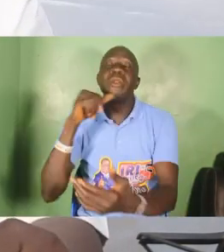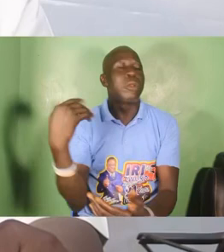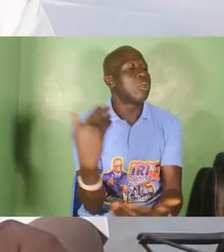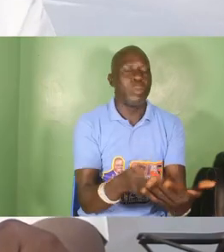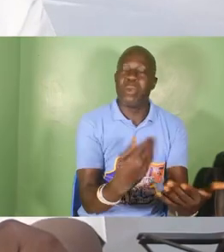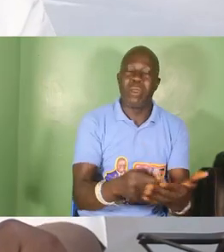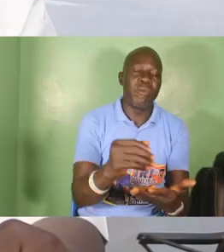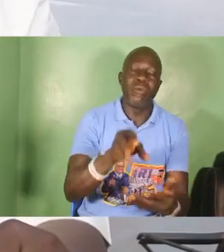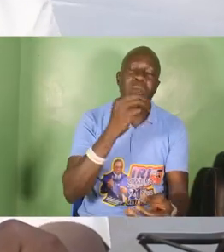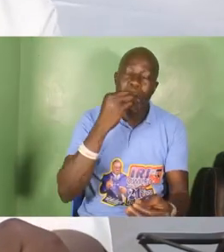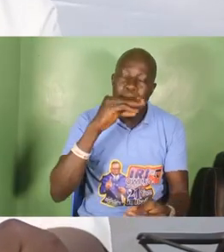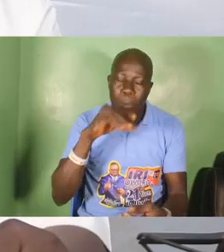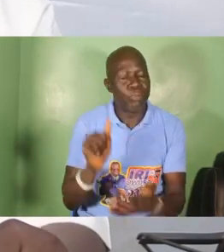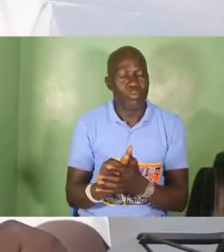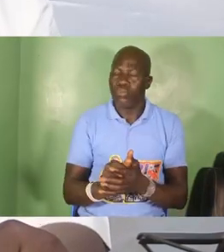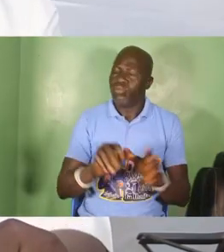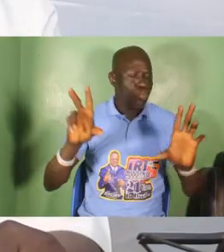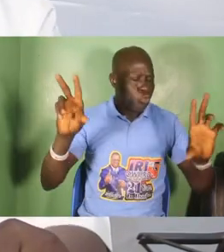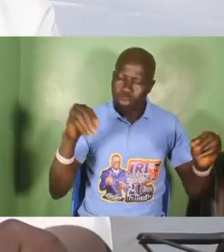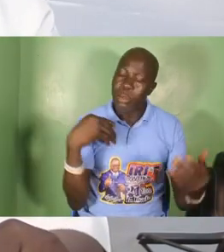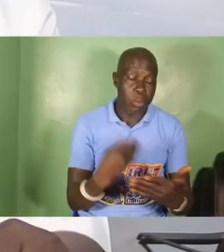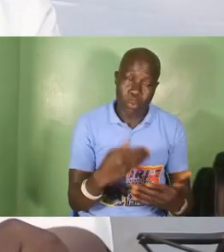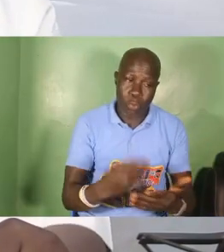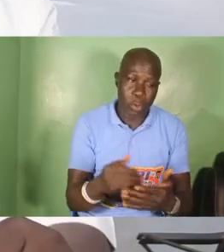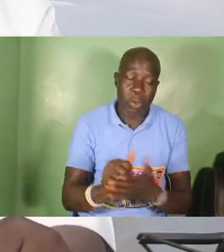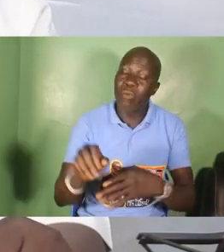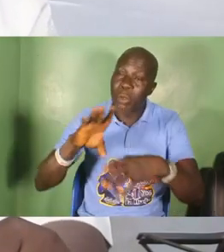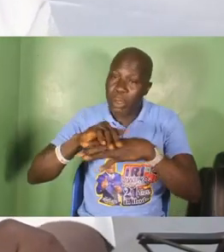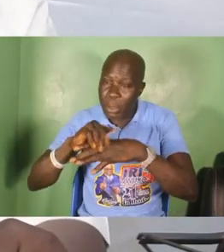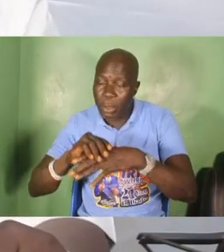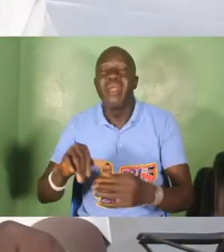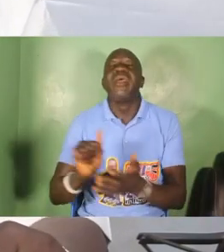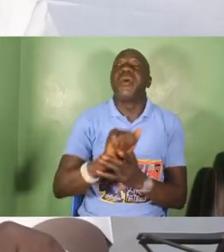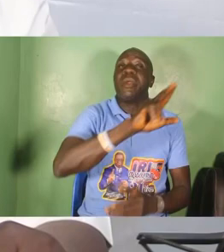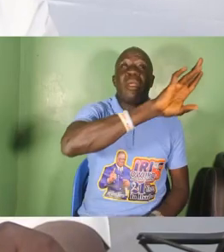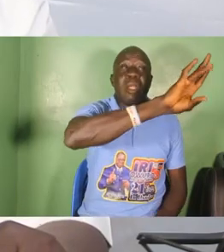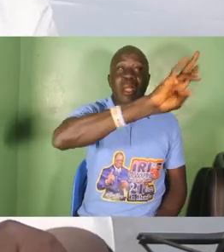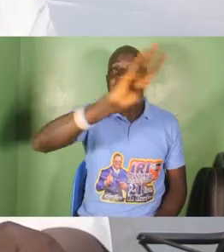800,000. Not money for beefcake. Not money for biscuit.